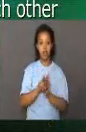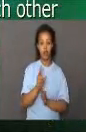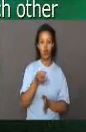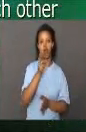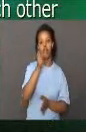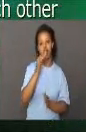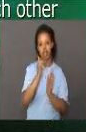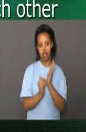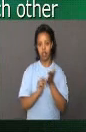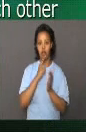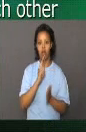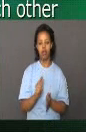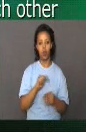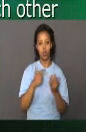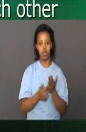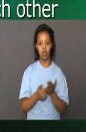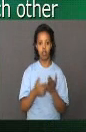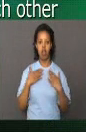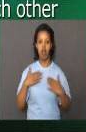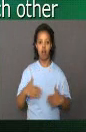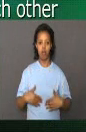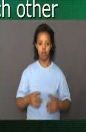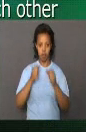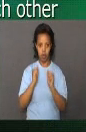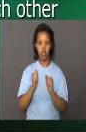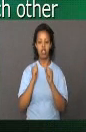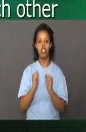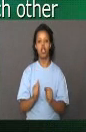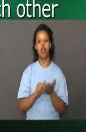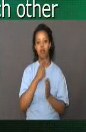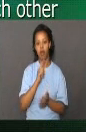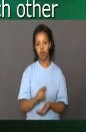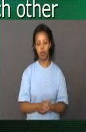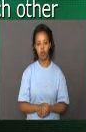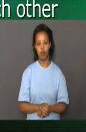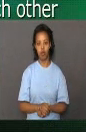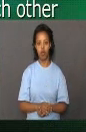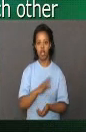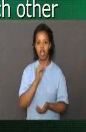The drugs work best when they are taken in combination.